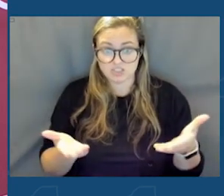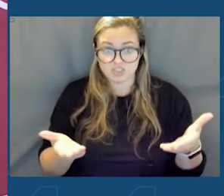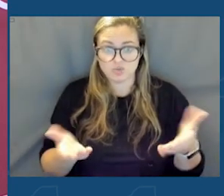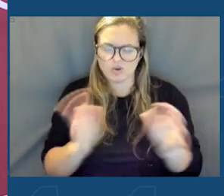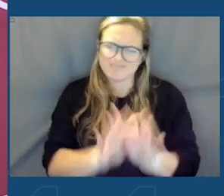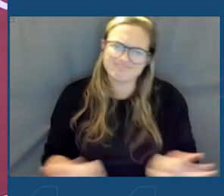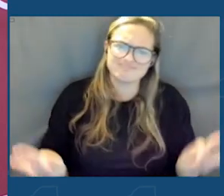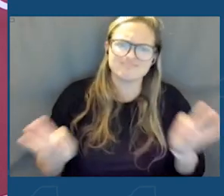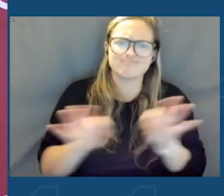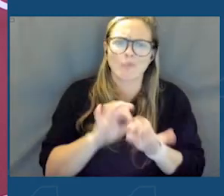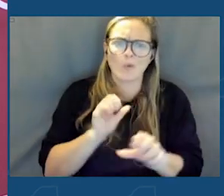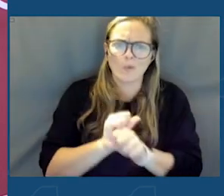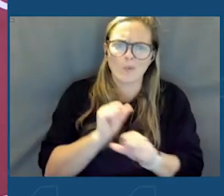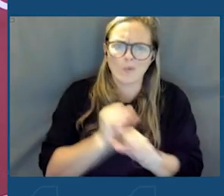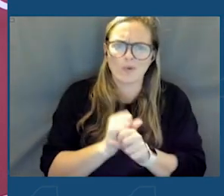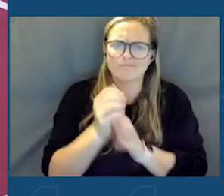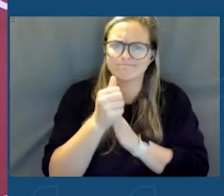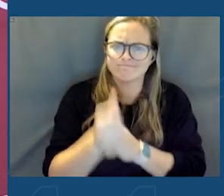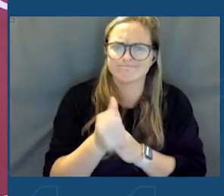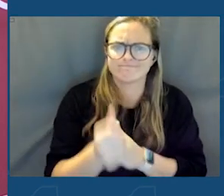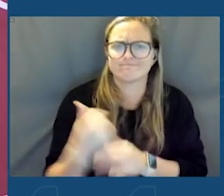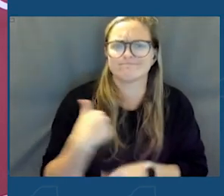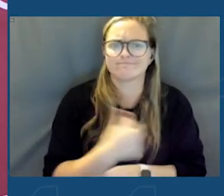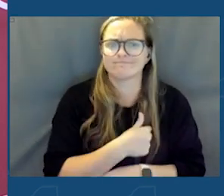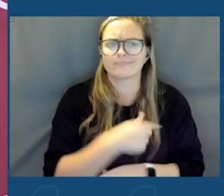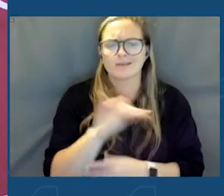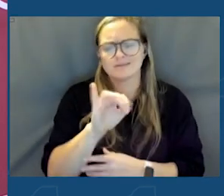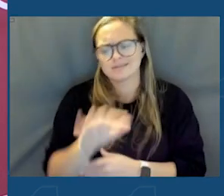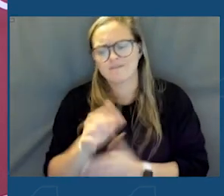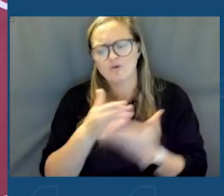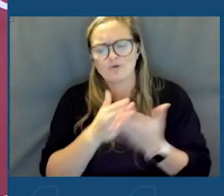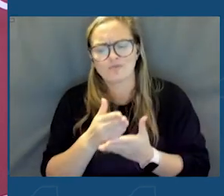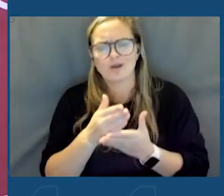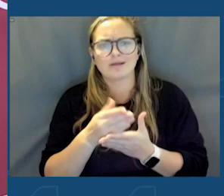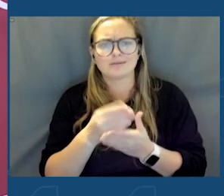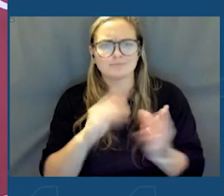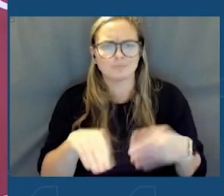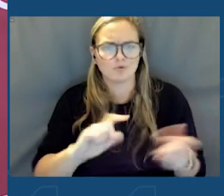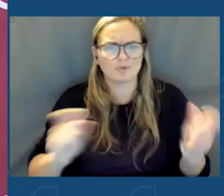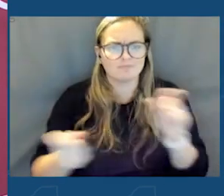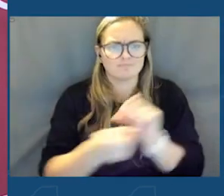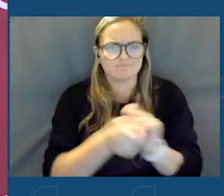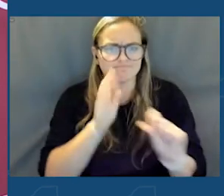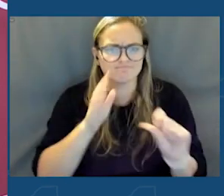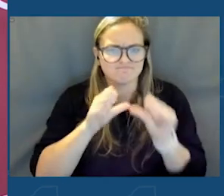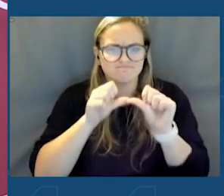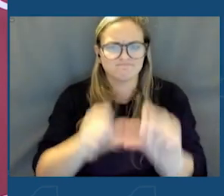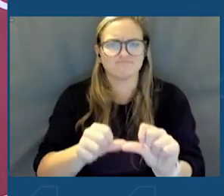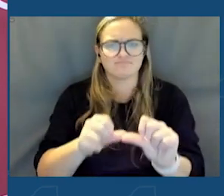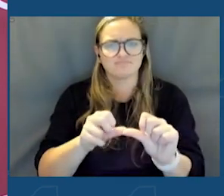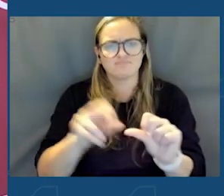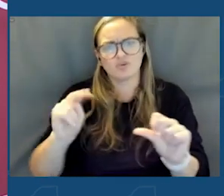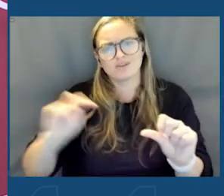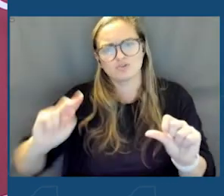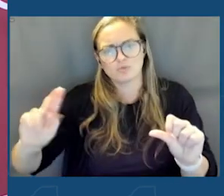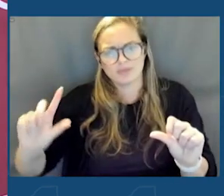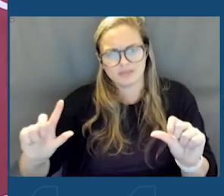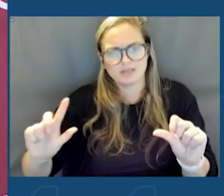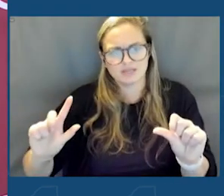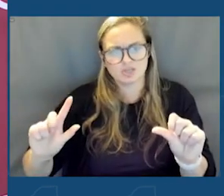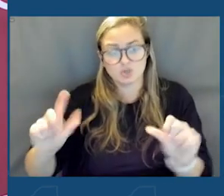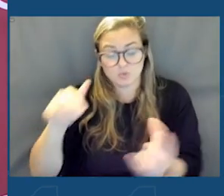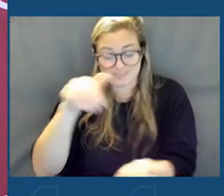important work, leading our civil rights movement forward through the work of the National Urban League, to have that centered